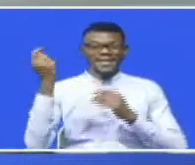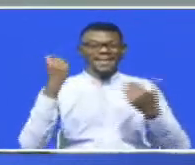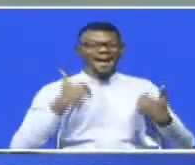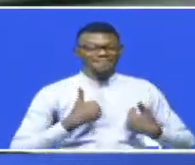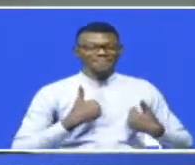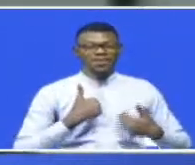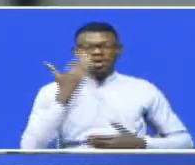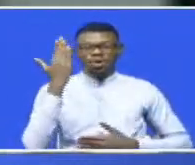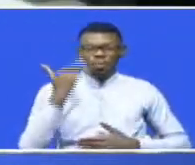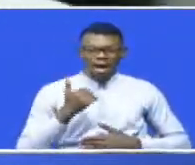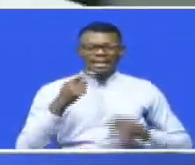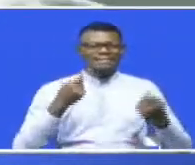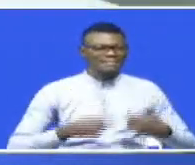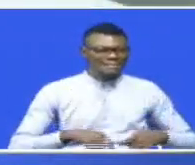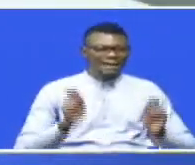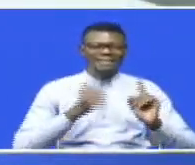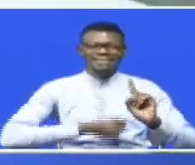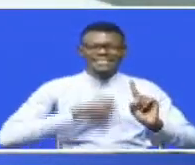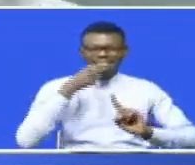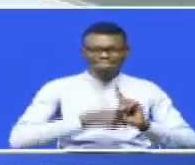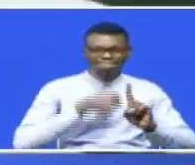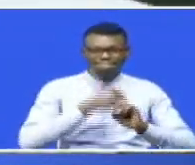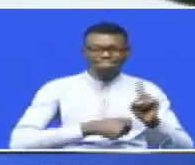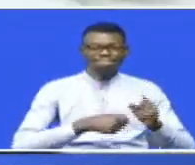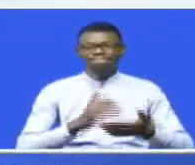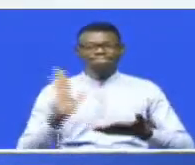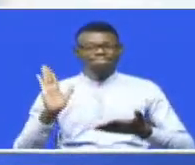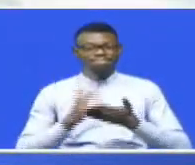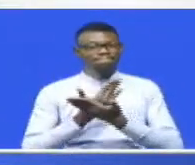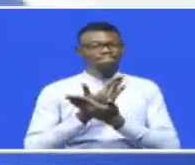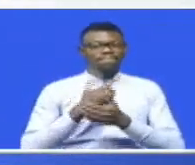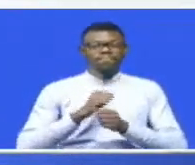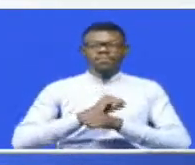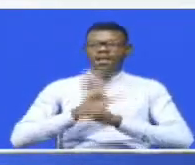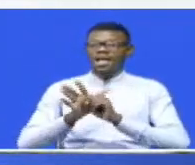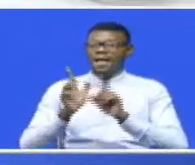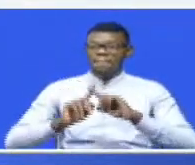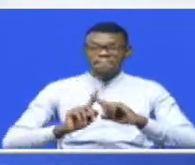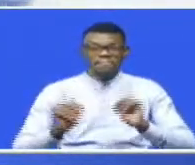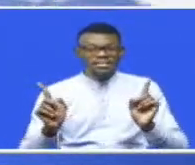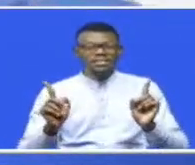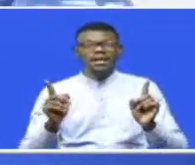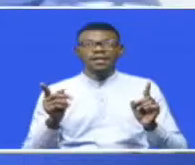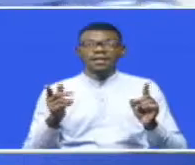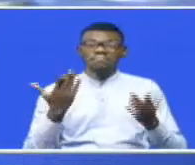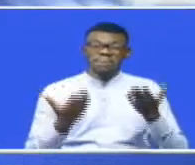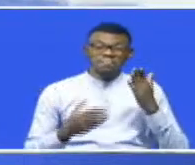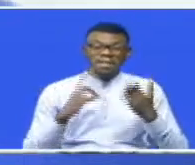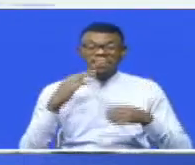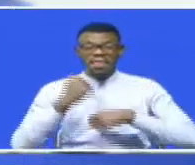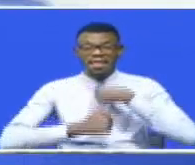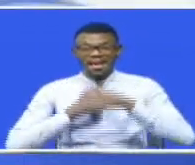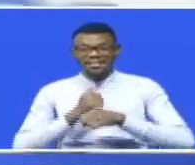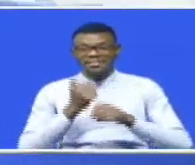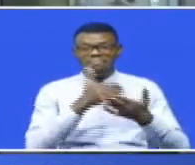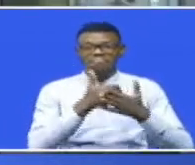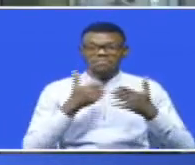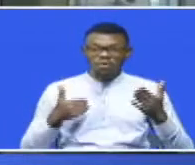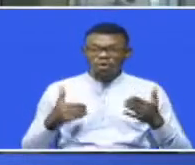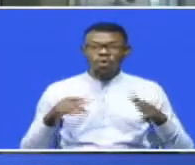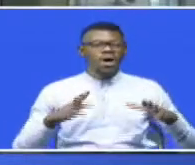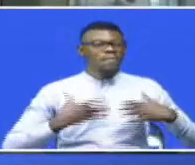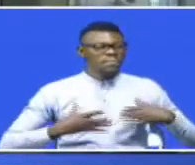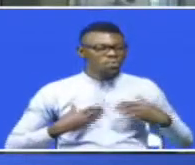the country tries to fight the pandemic. But it may be a while, at least 3 years, before the vaccine gets to the